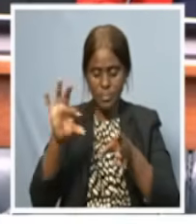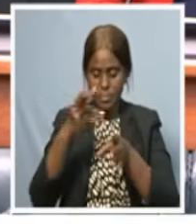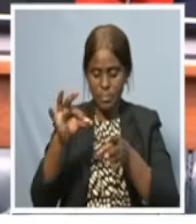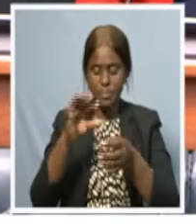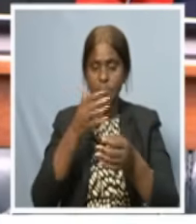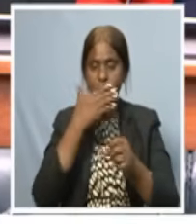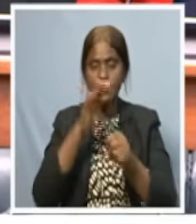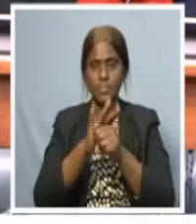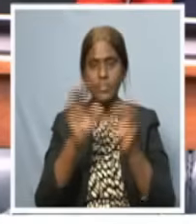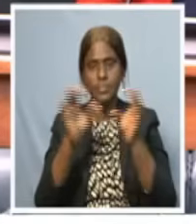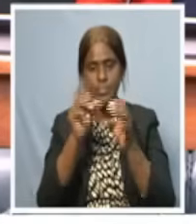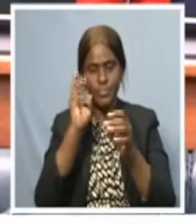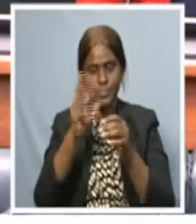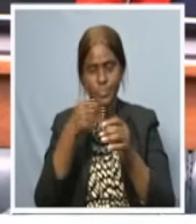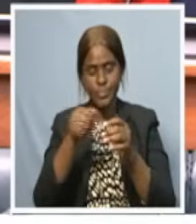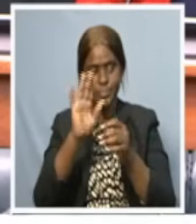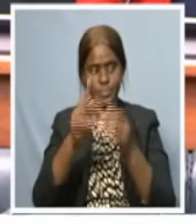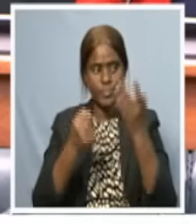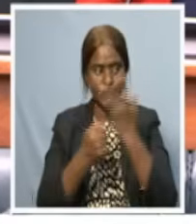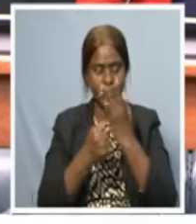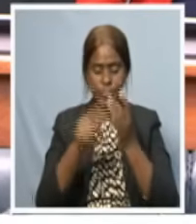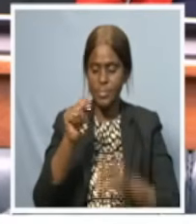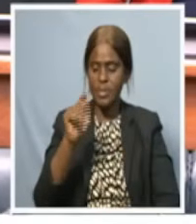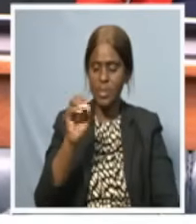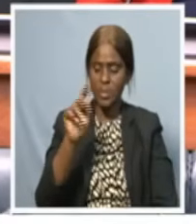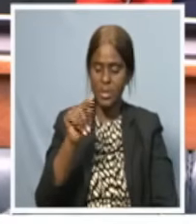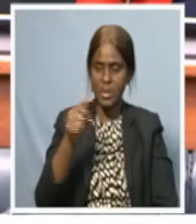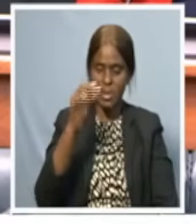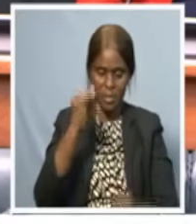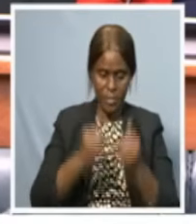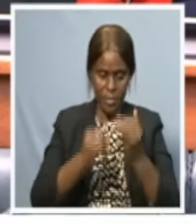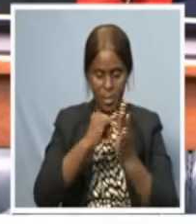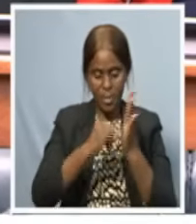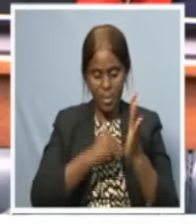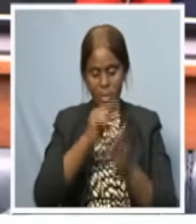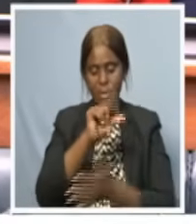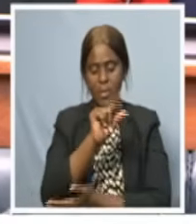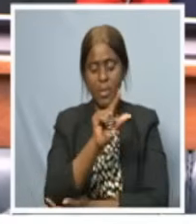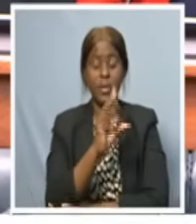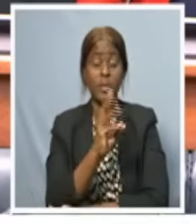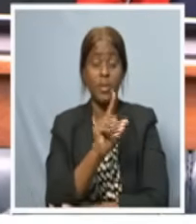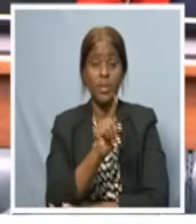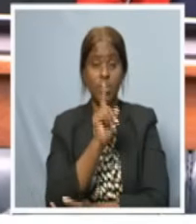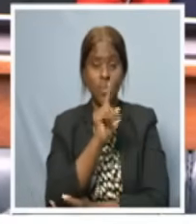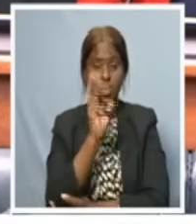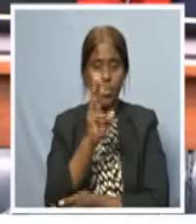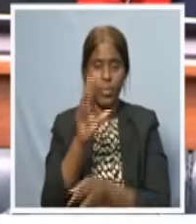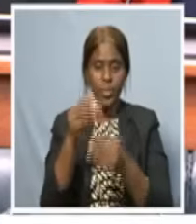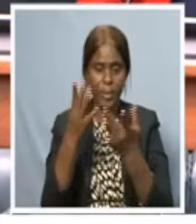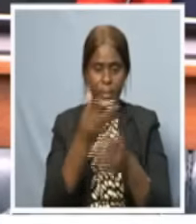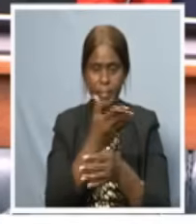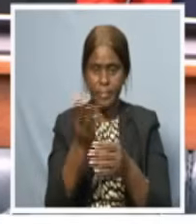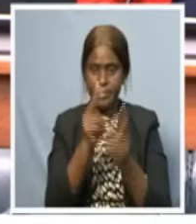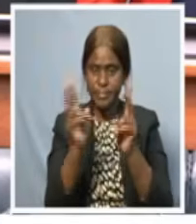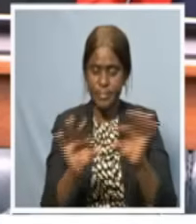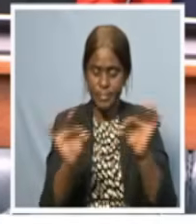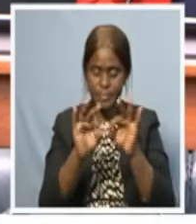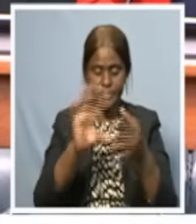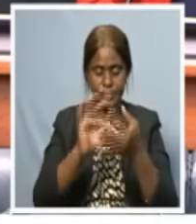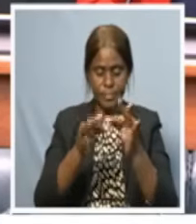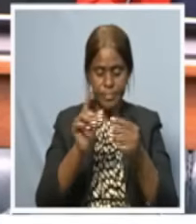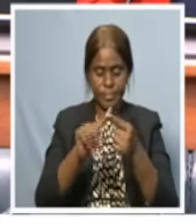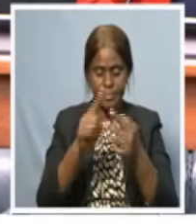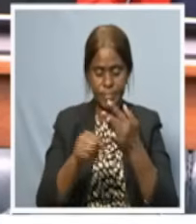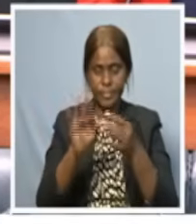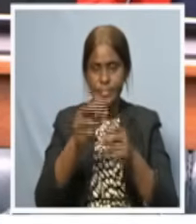Multi-Stakeholder Corp Committee, whose terms of reference were finalized in January 2026, will provide the necessary